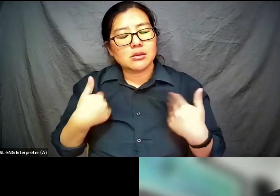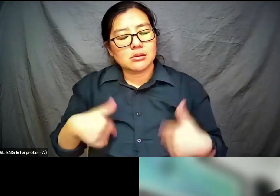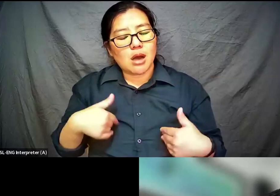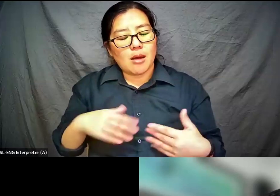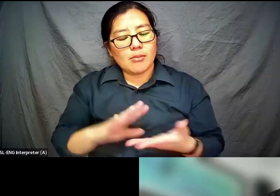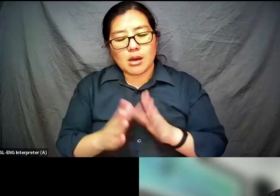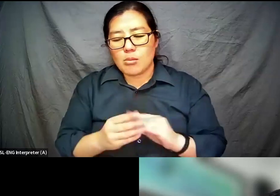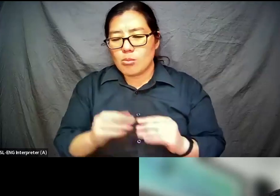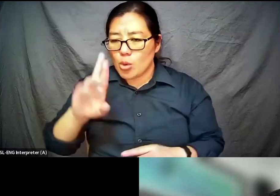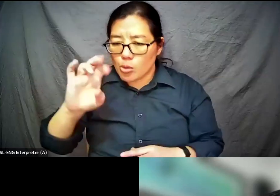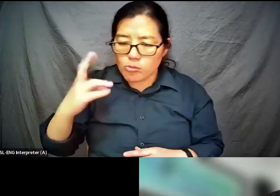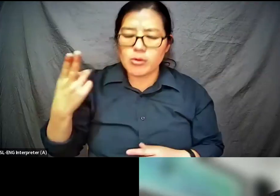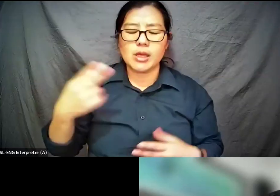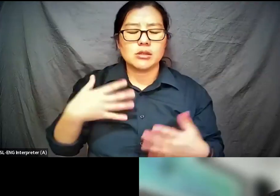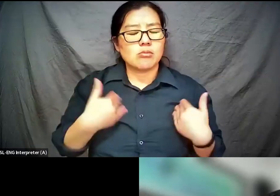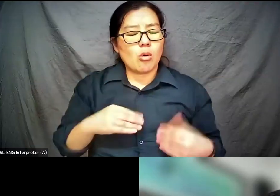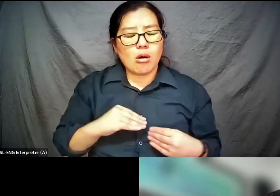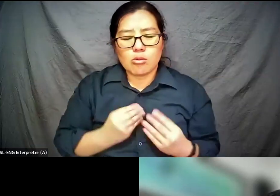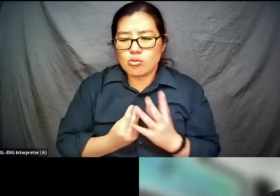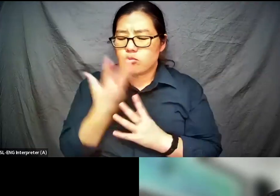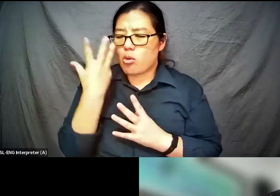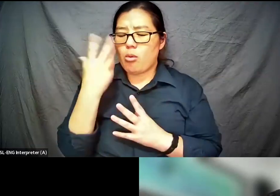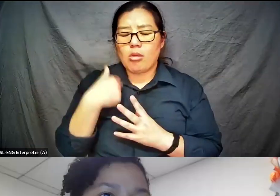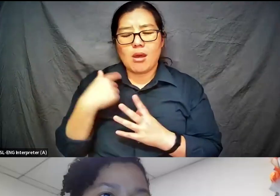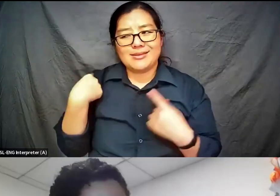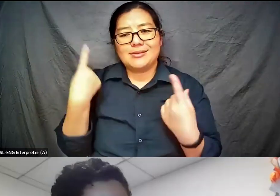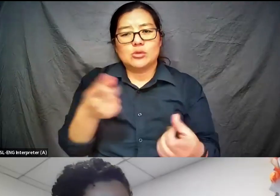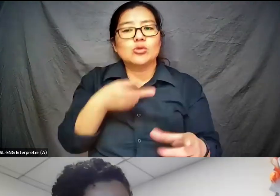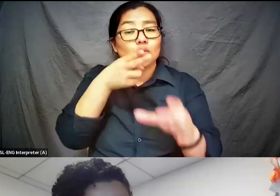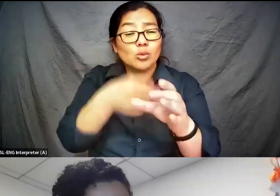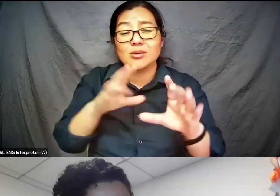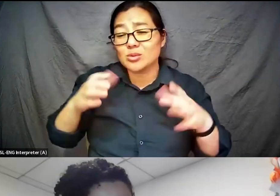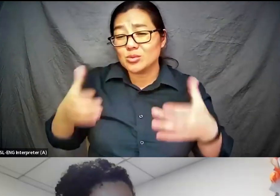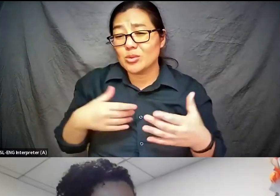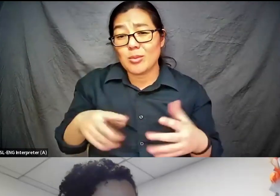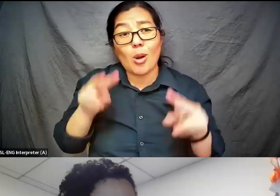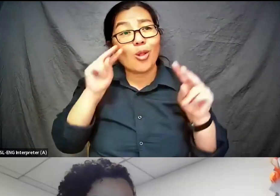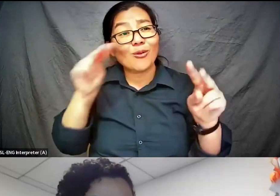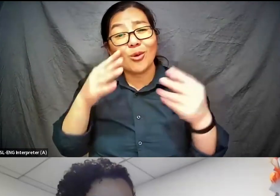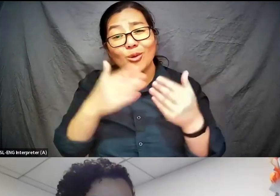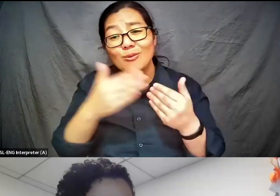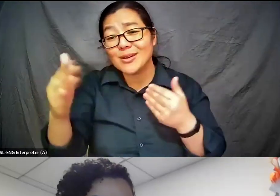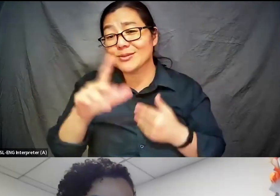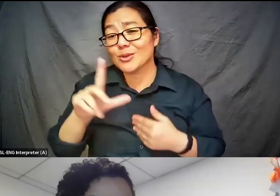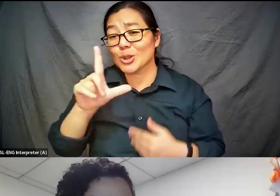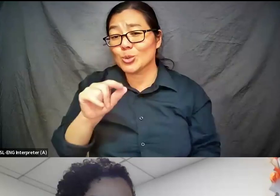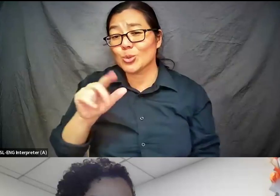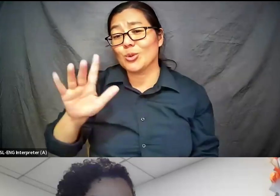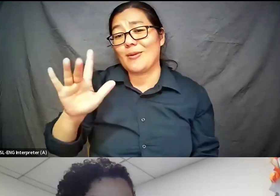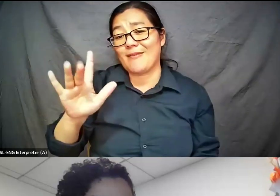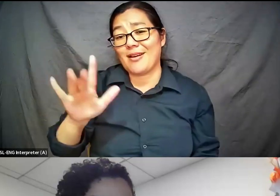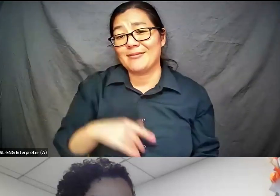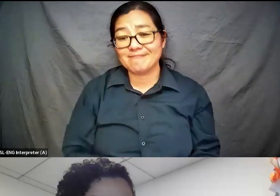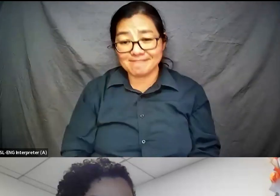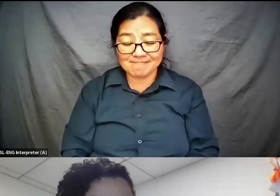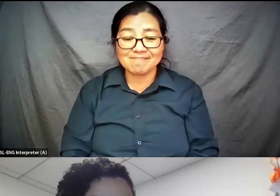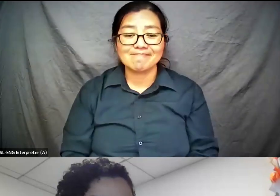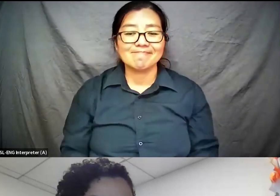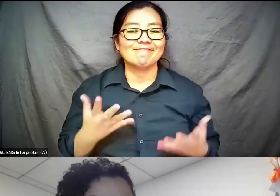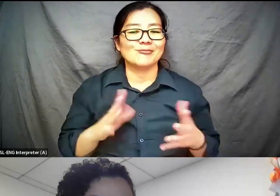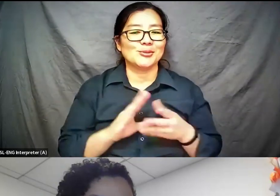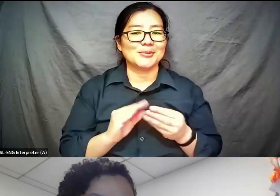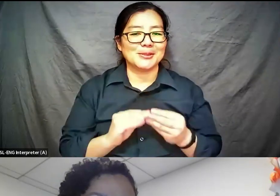cohort were significantly impacted, right? Both like physically, spiritually, mentally, emotionally, by that.